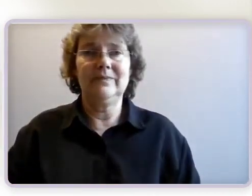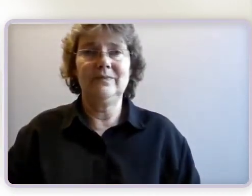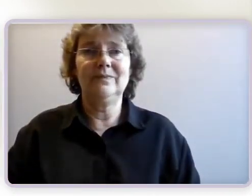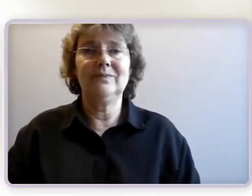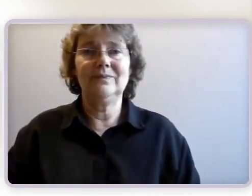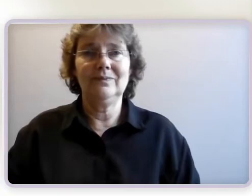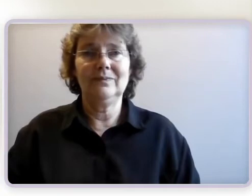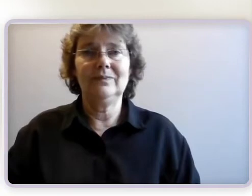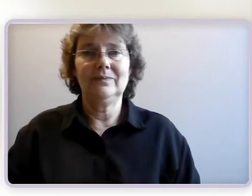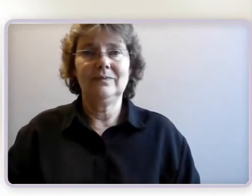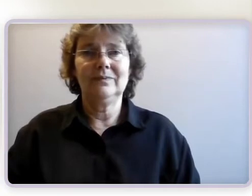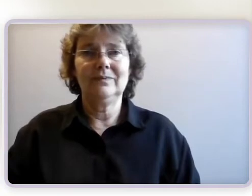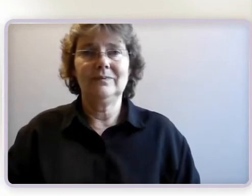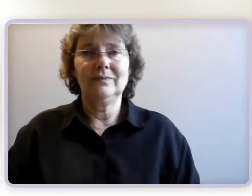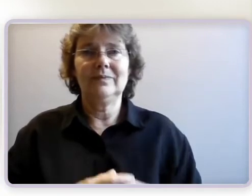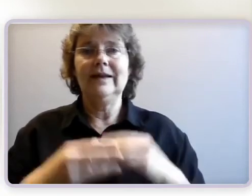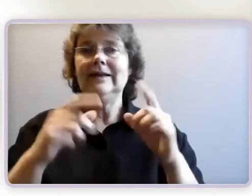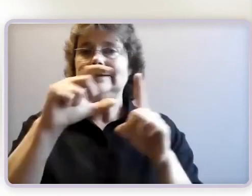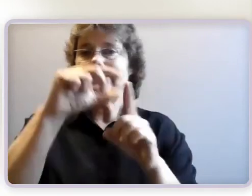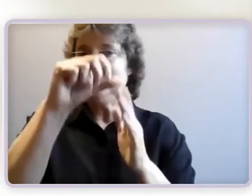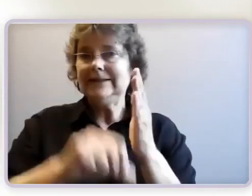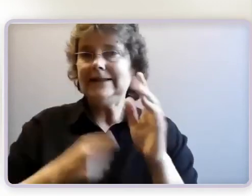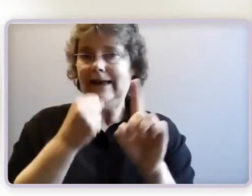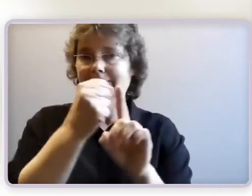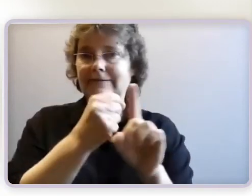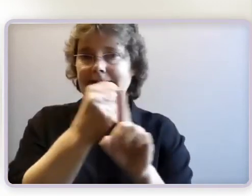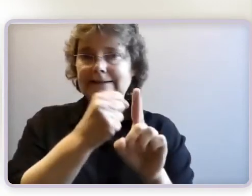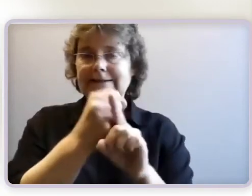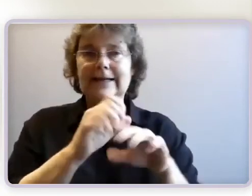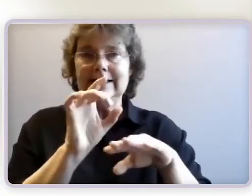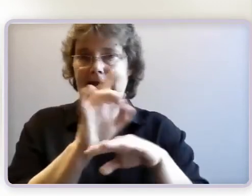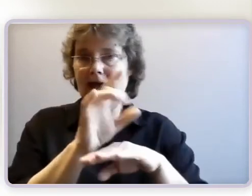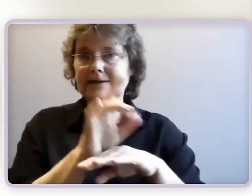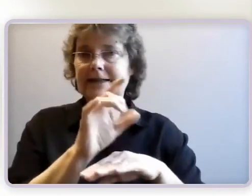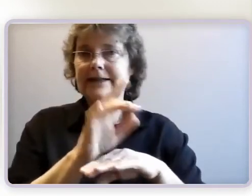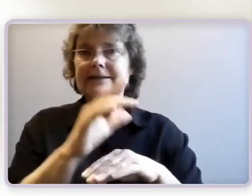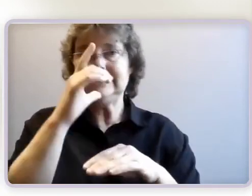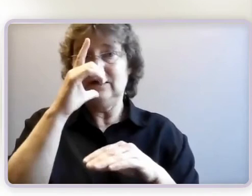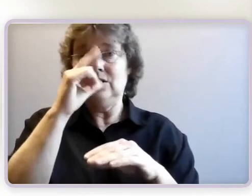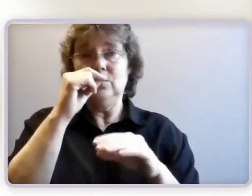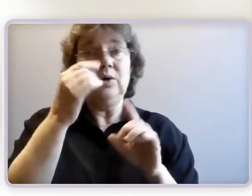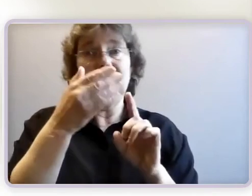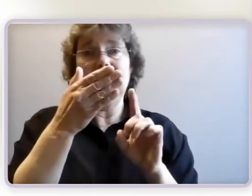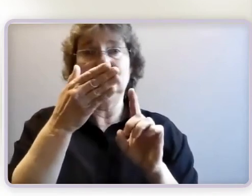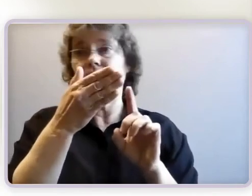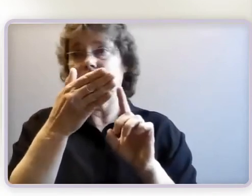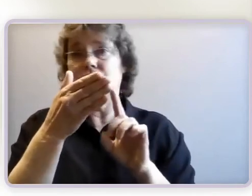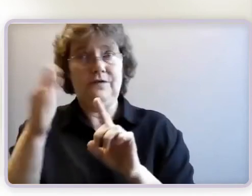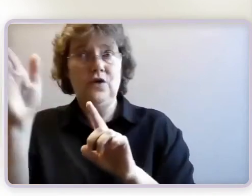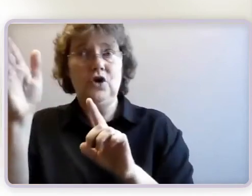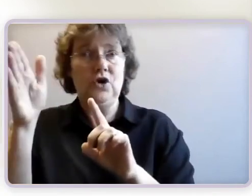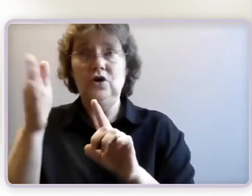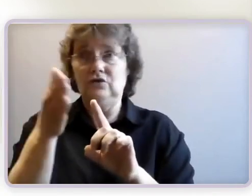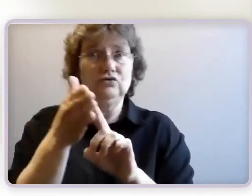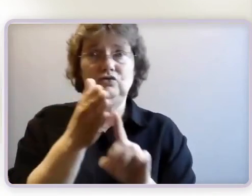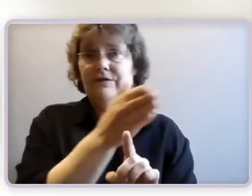with disability advocates and counsellors, potentially we can be referring clients to and from each other. If you're